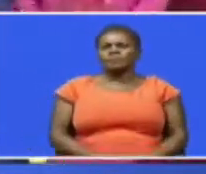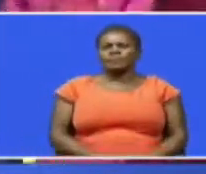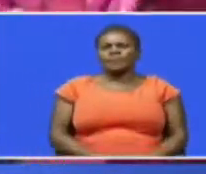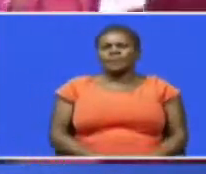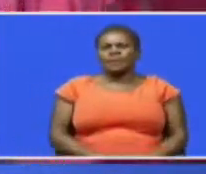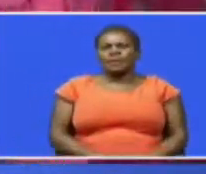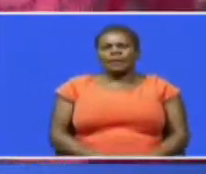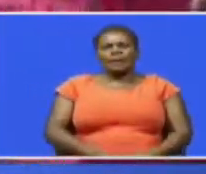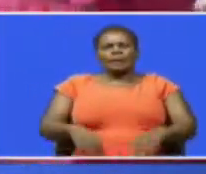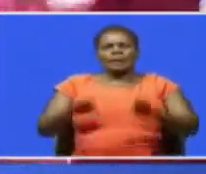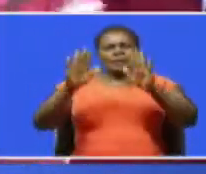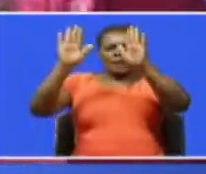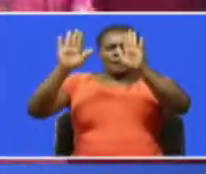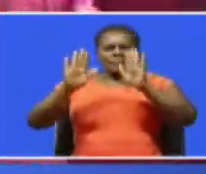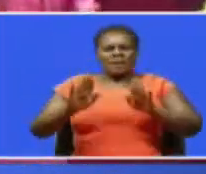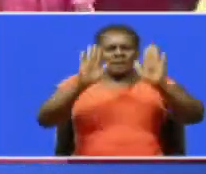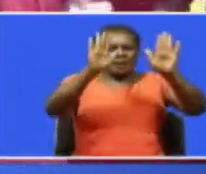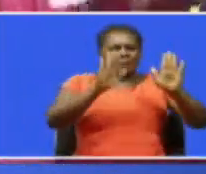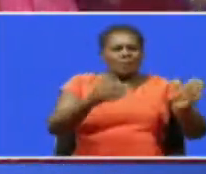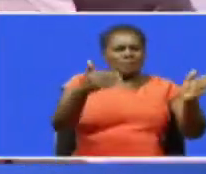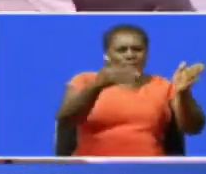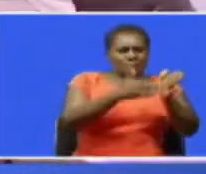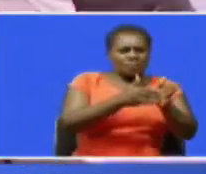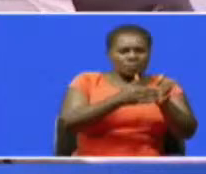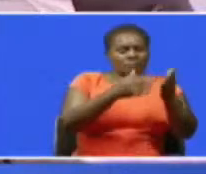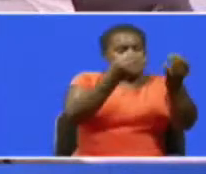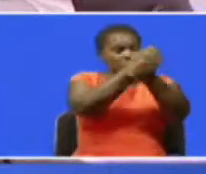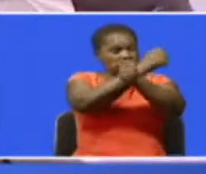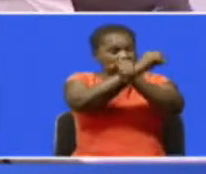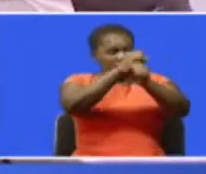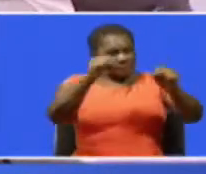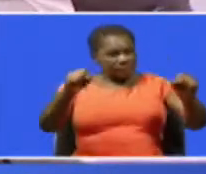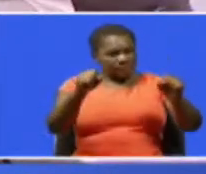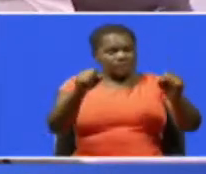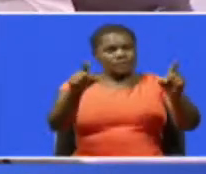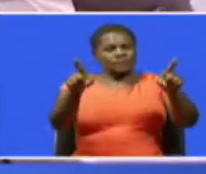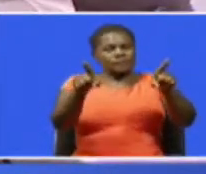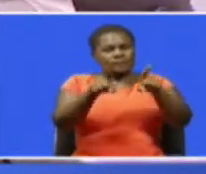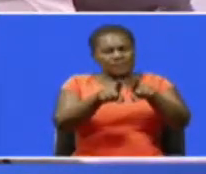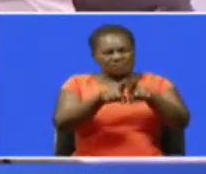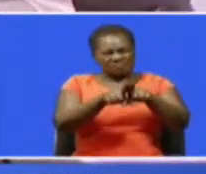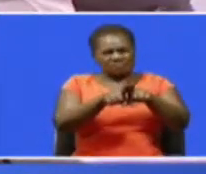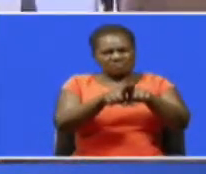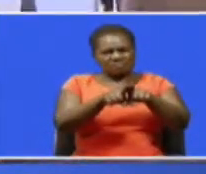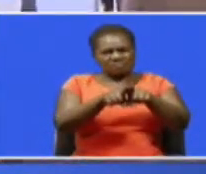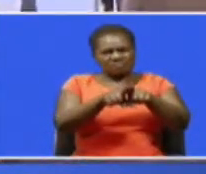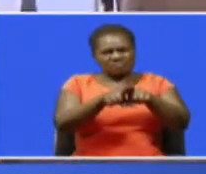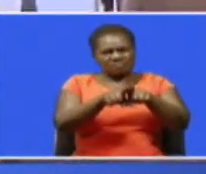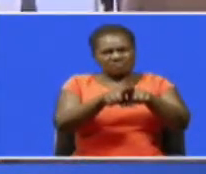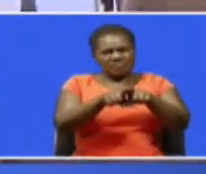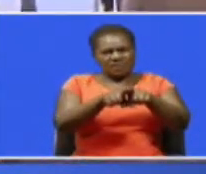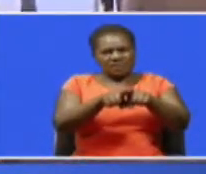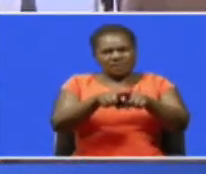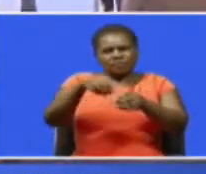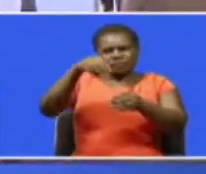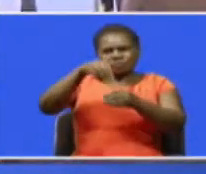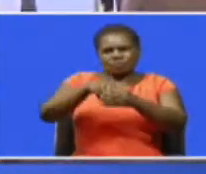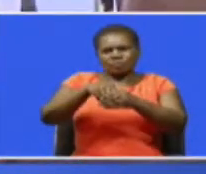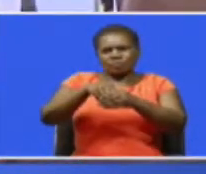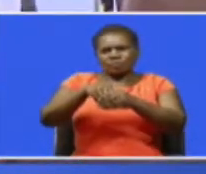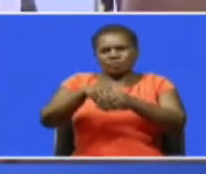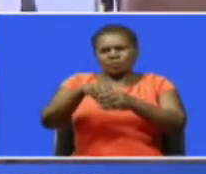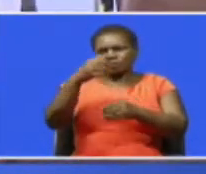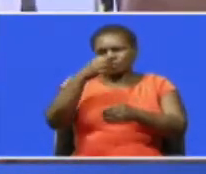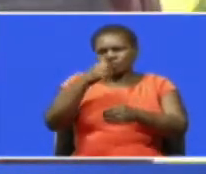Yet the raging campaign to block Ruto's accession to the presidency, analysts argue, appears to be playing into the deputy